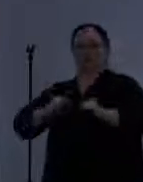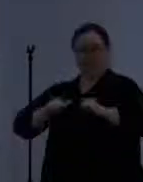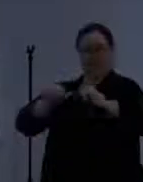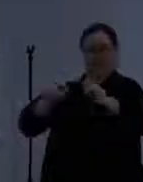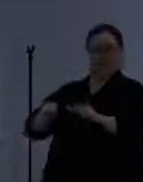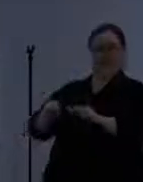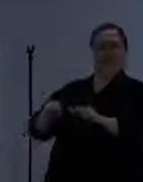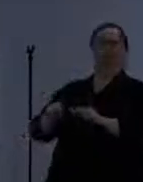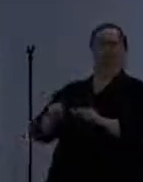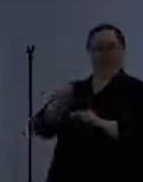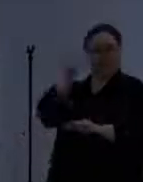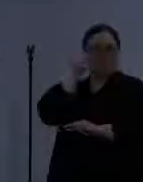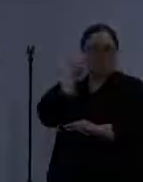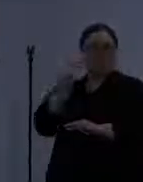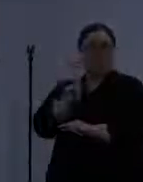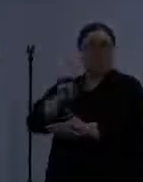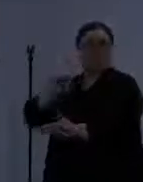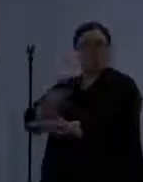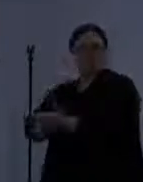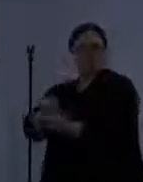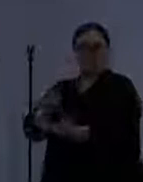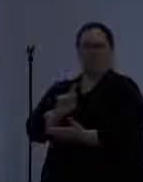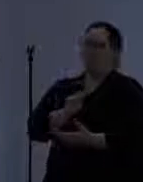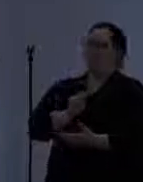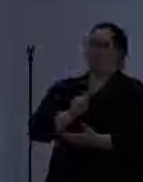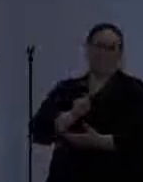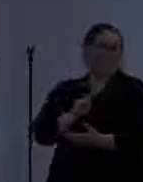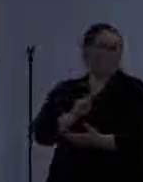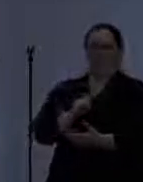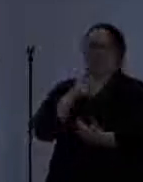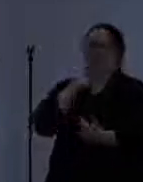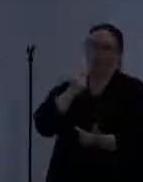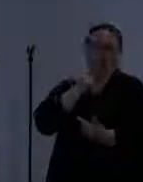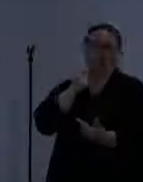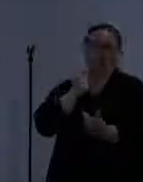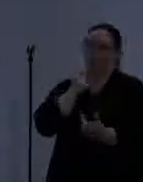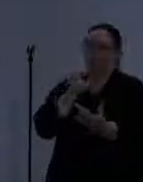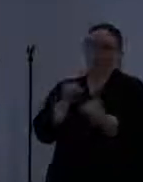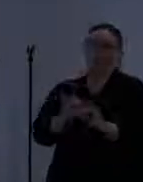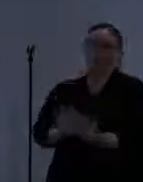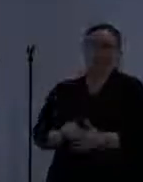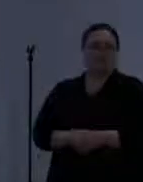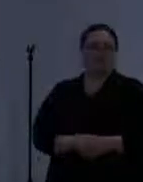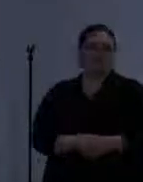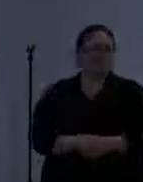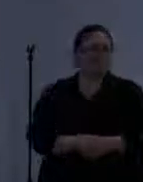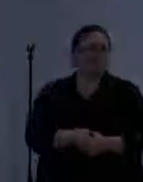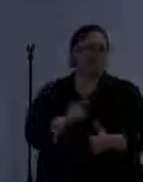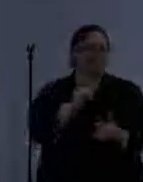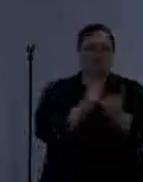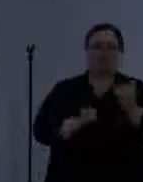practices. As I said, it's a really important area, and any